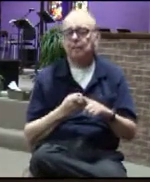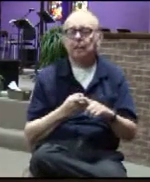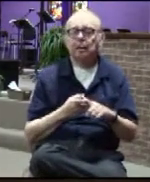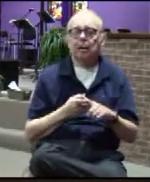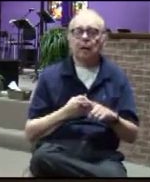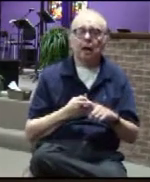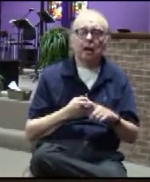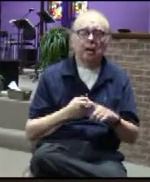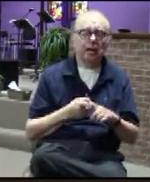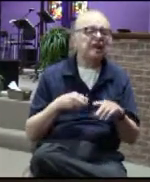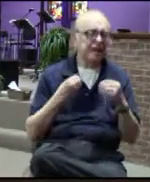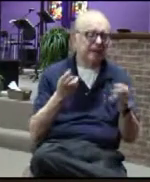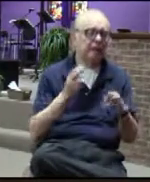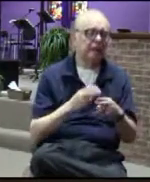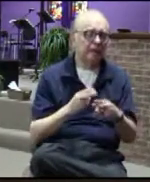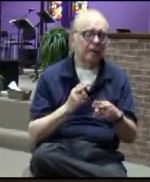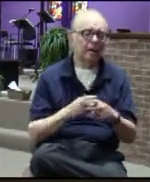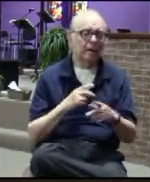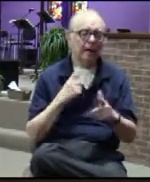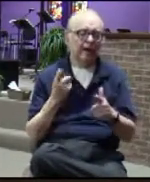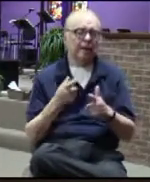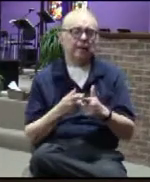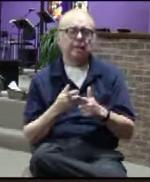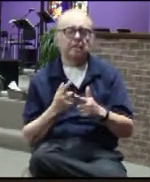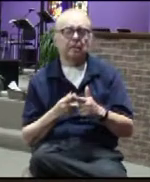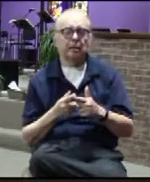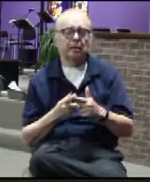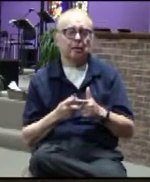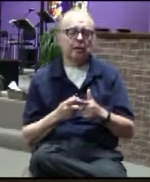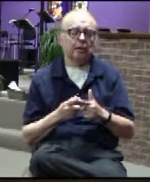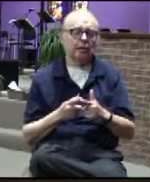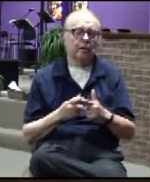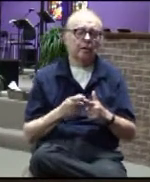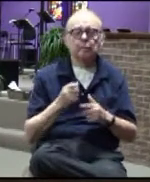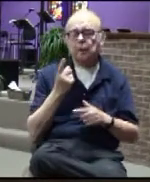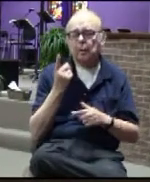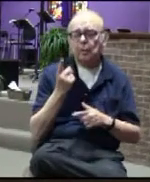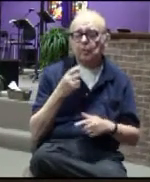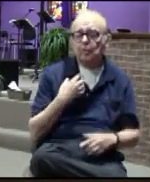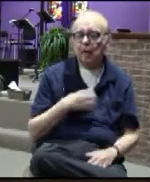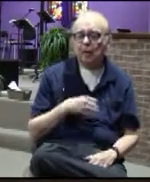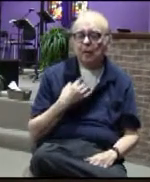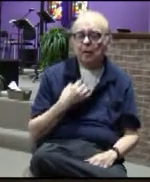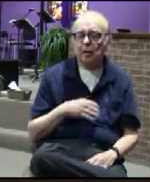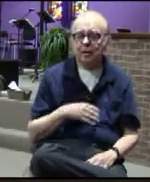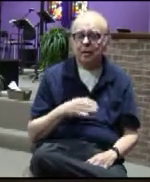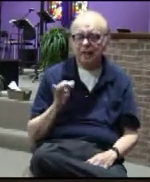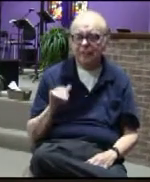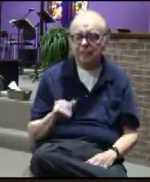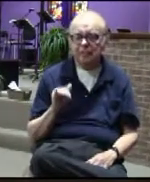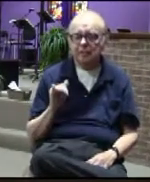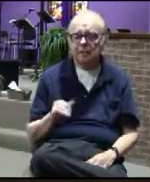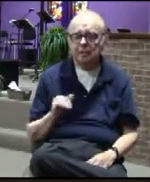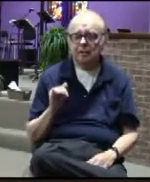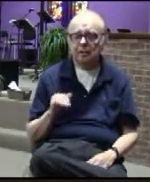and they give your name and then you realize wow yes yes